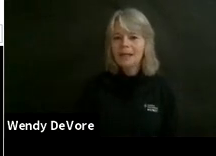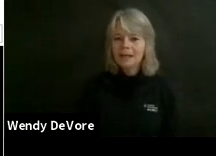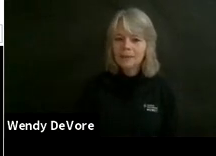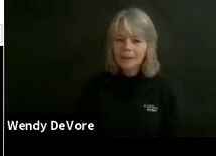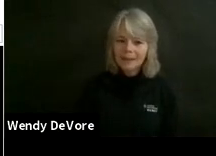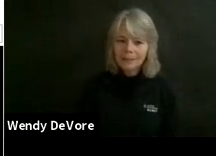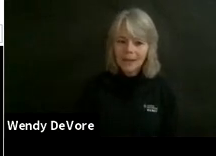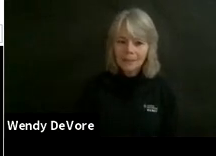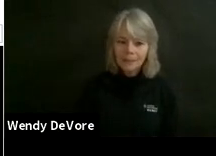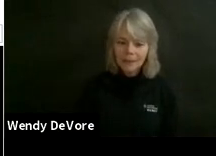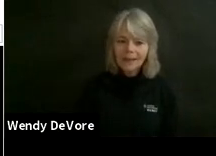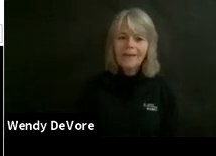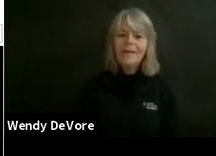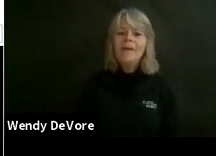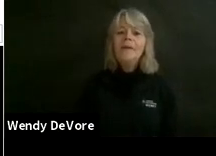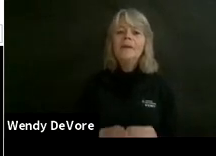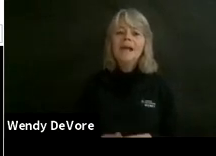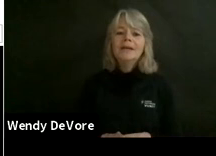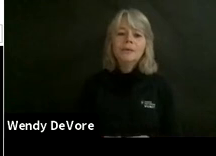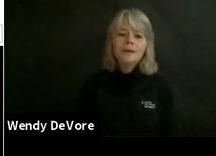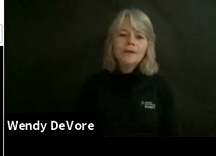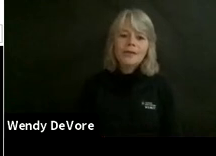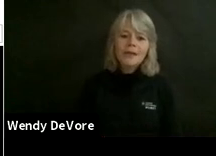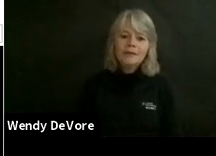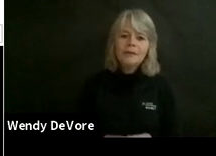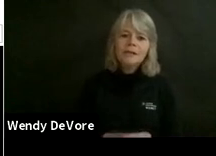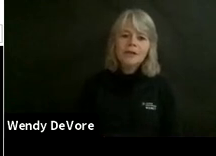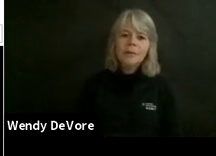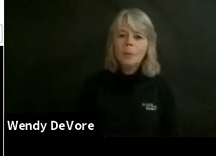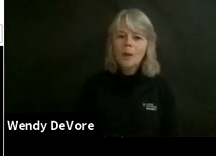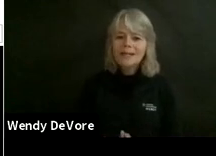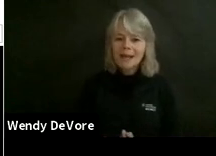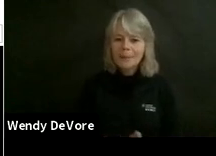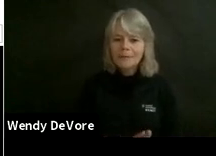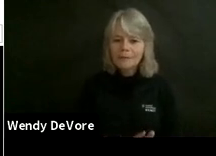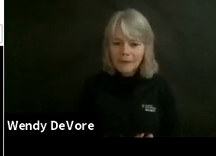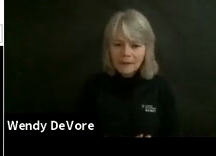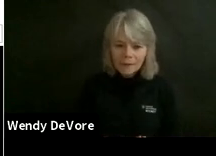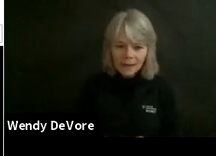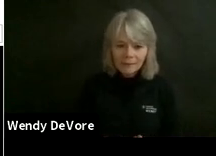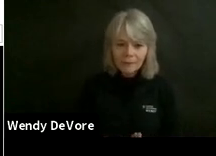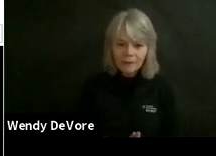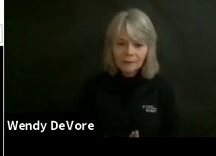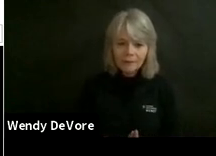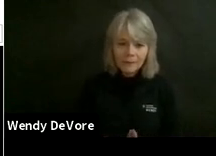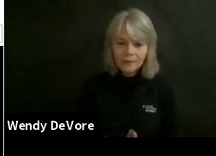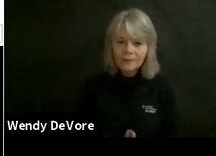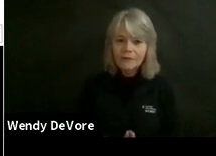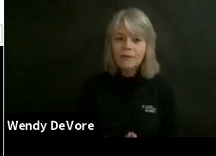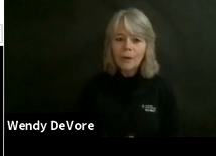of time and any related paperwork. The next critical thing is to determine what type of video conference